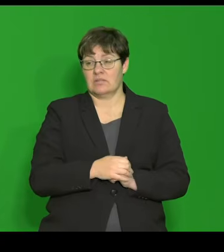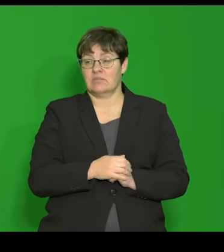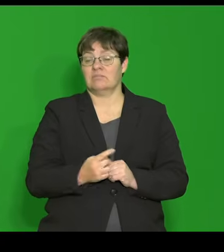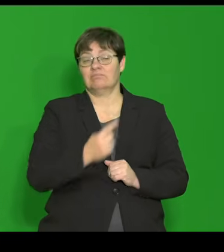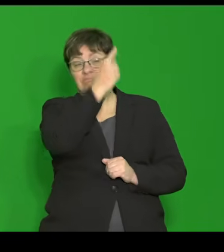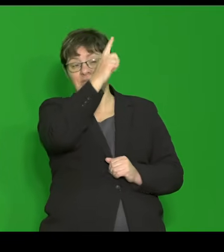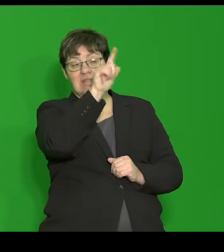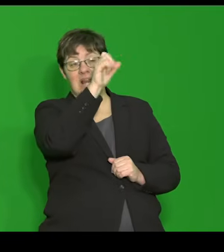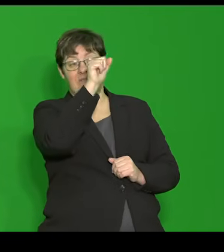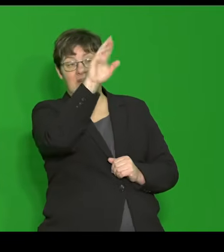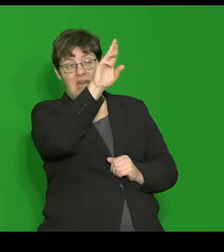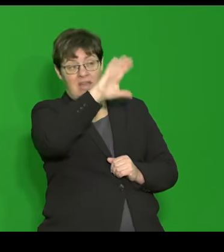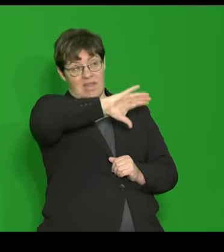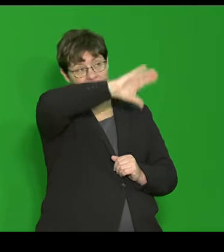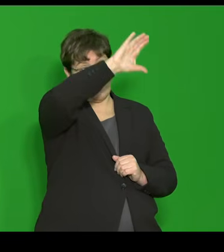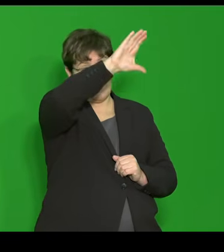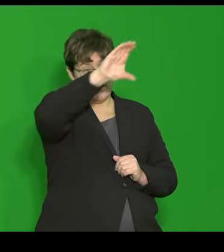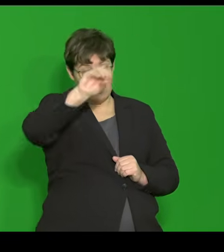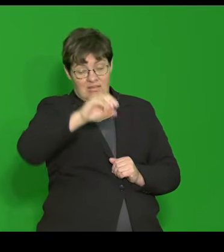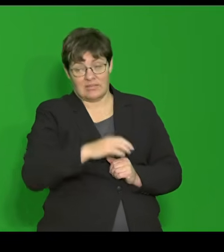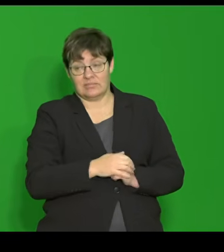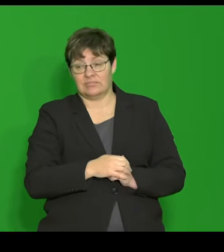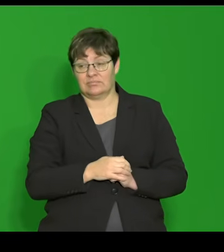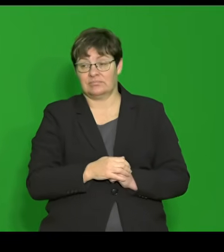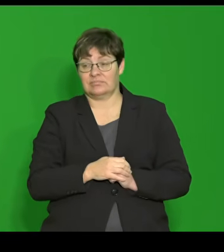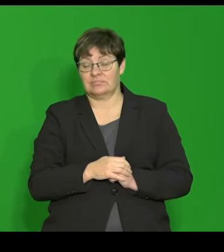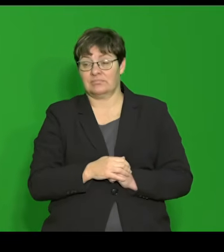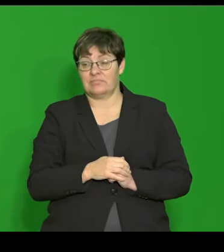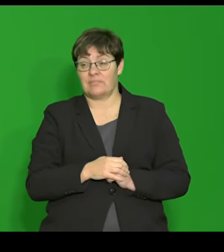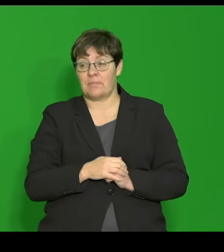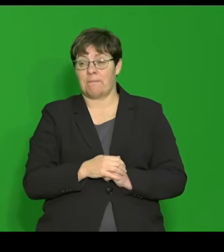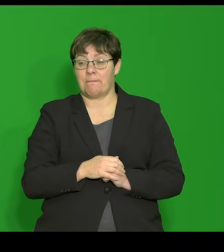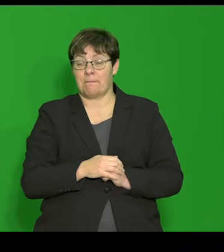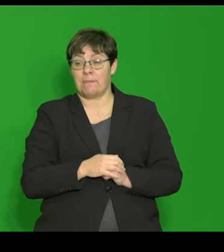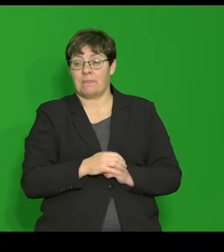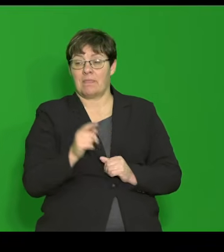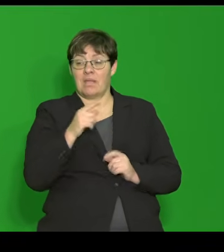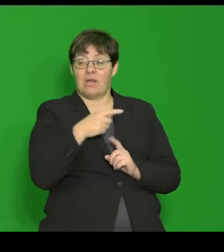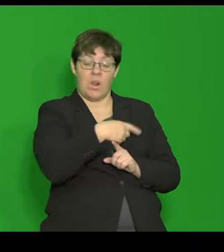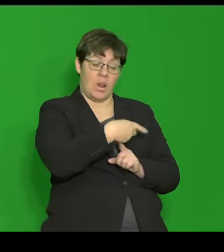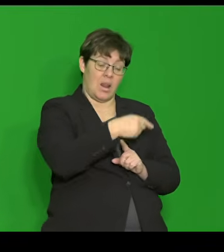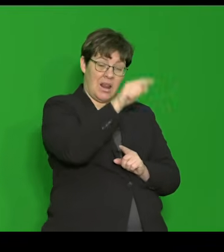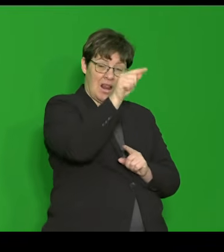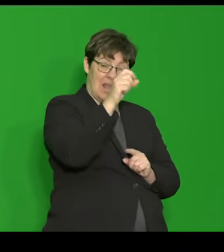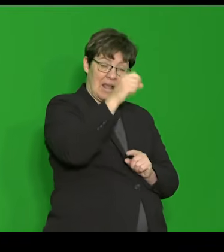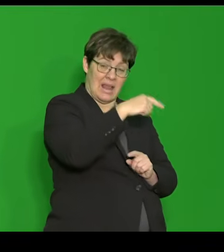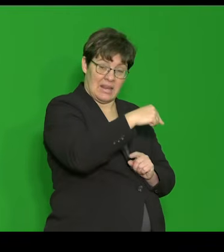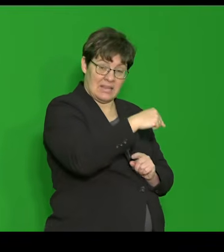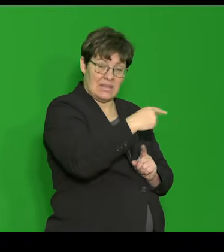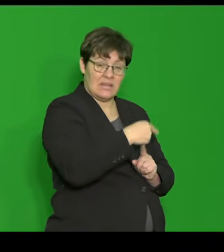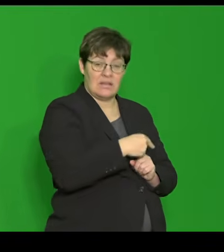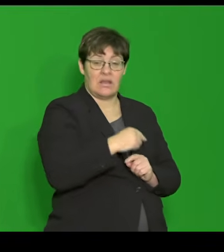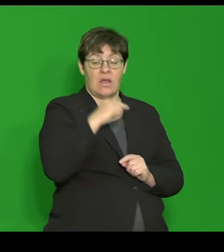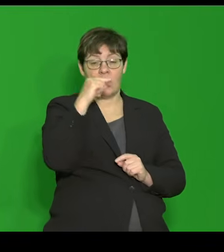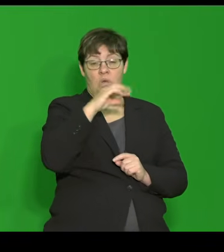the anus. Further up here, the distinct shape of this triangular organ points to the liver, and this little